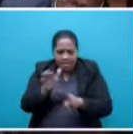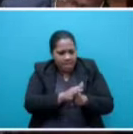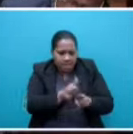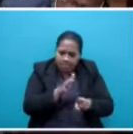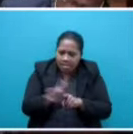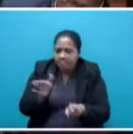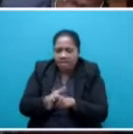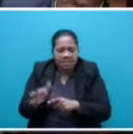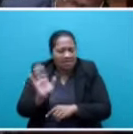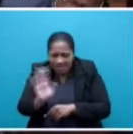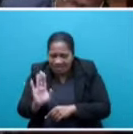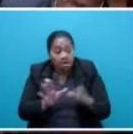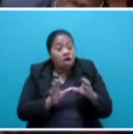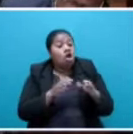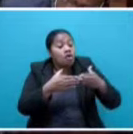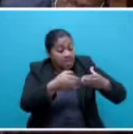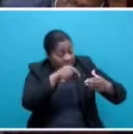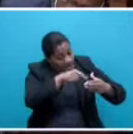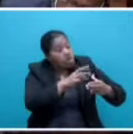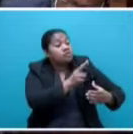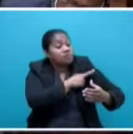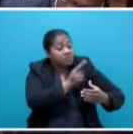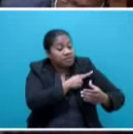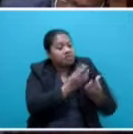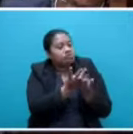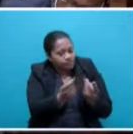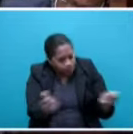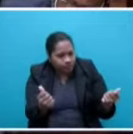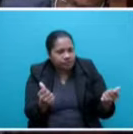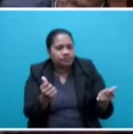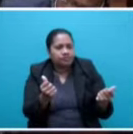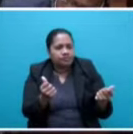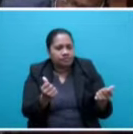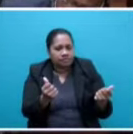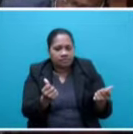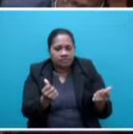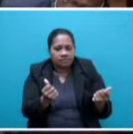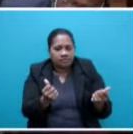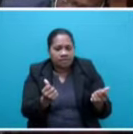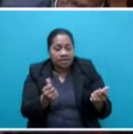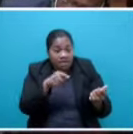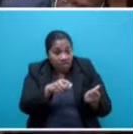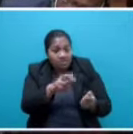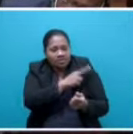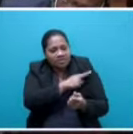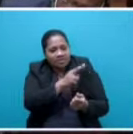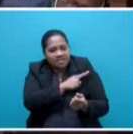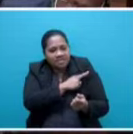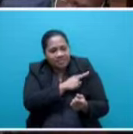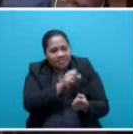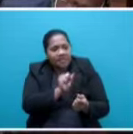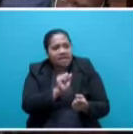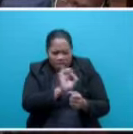committee's responsibility to sort that matter out amongst yourselves. Order. That's their responsibility. And Mr. Speaker, sir,